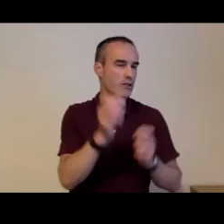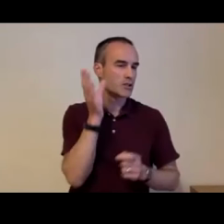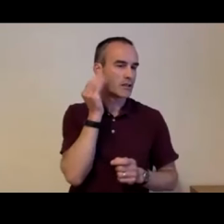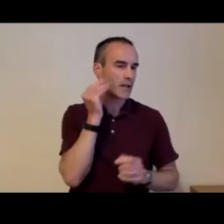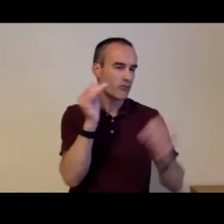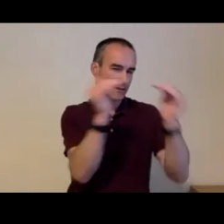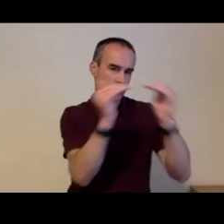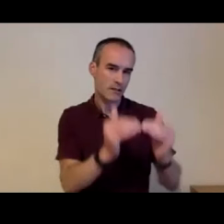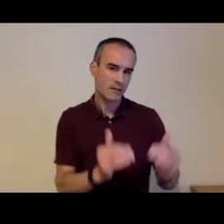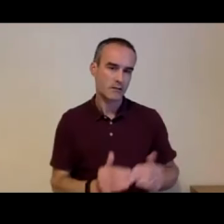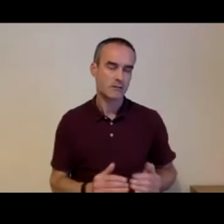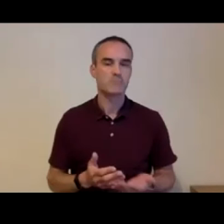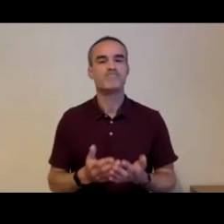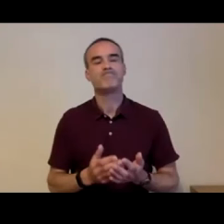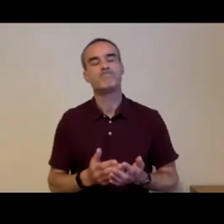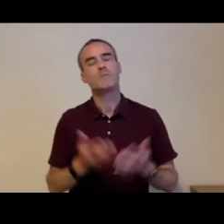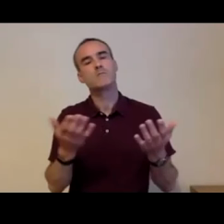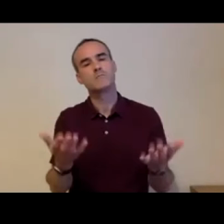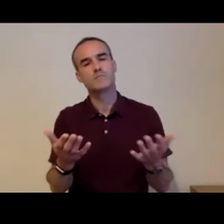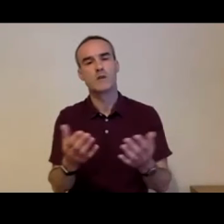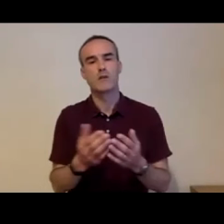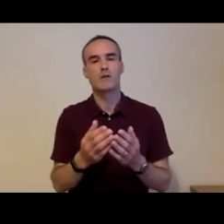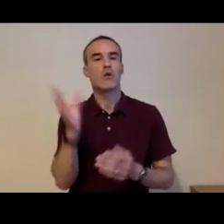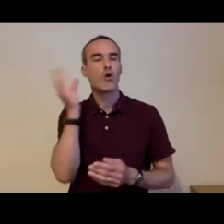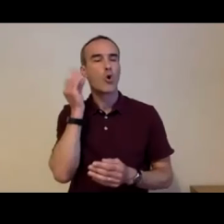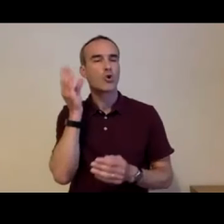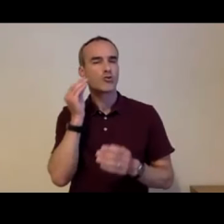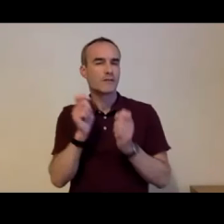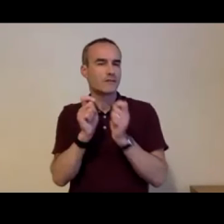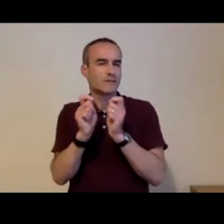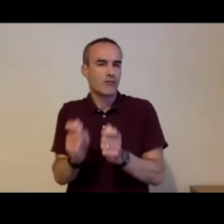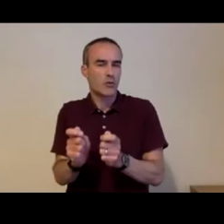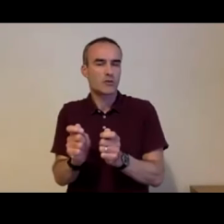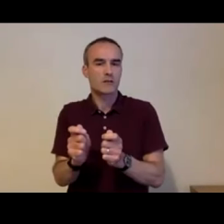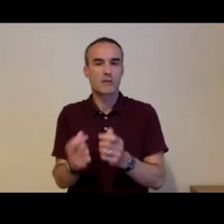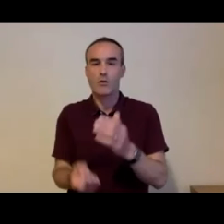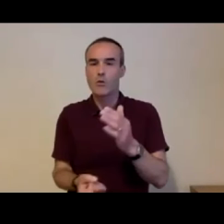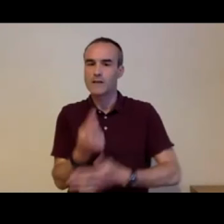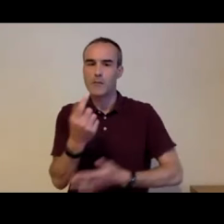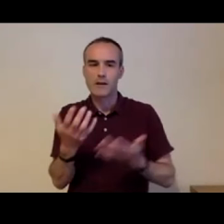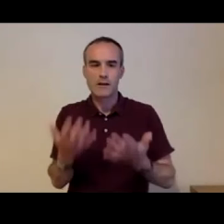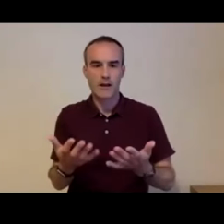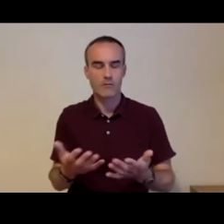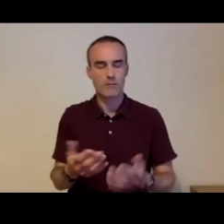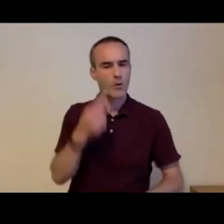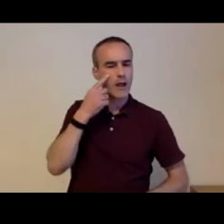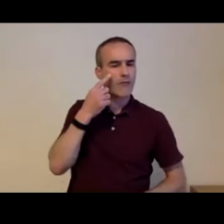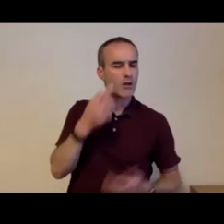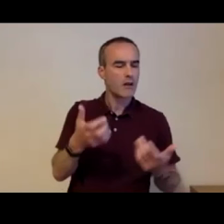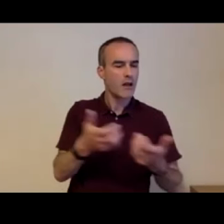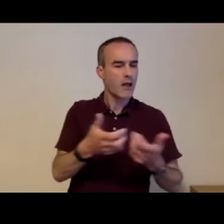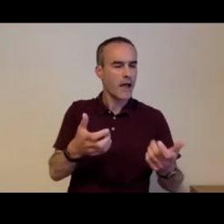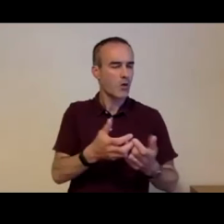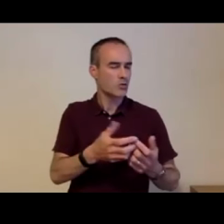what then is the topography of auditory therapeutics? We're looking at systems that will predict who is